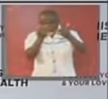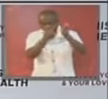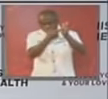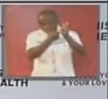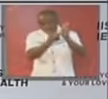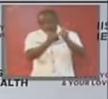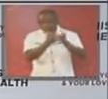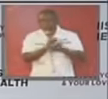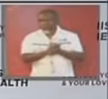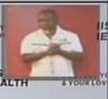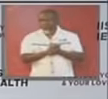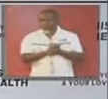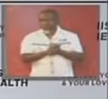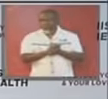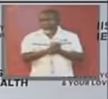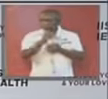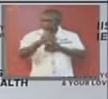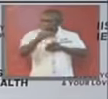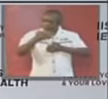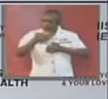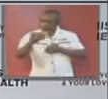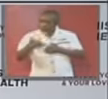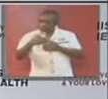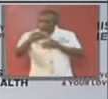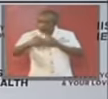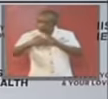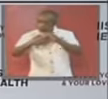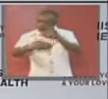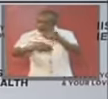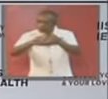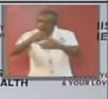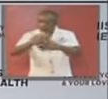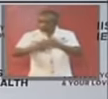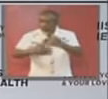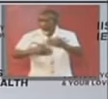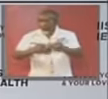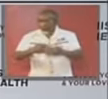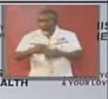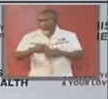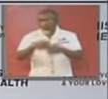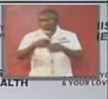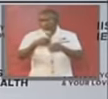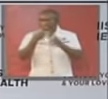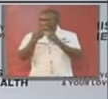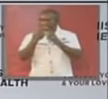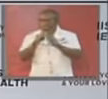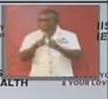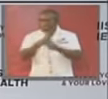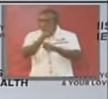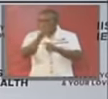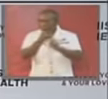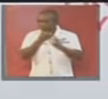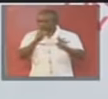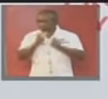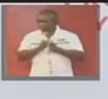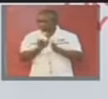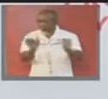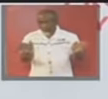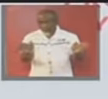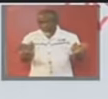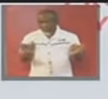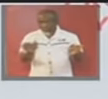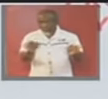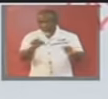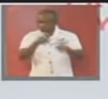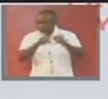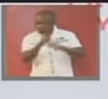we respond to questions received from the public to ensure that you have accurate information directly from our subject matter